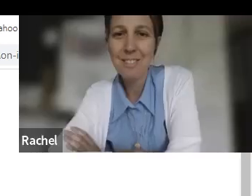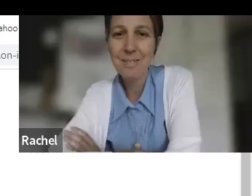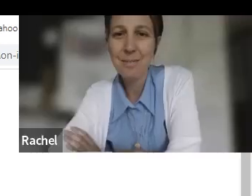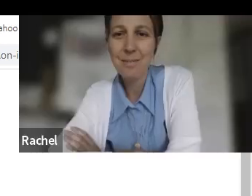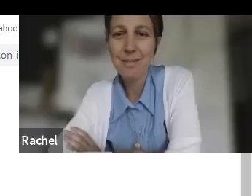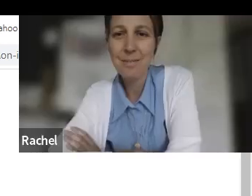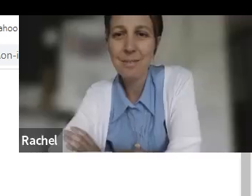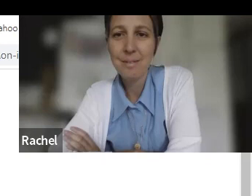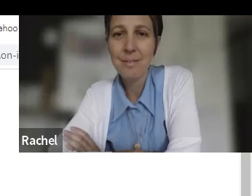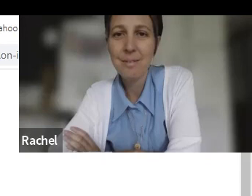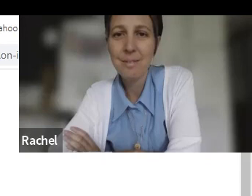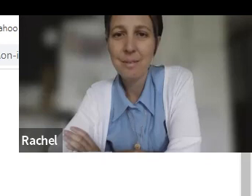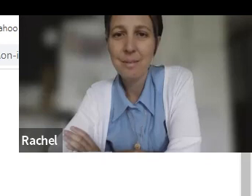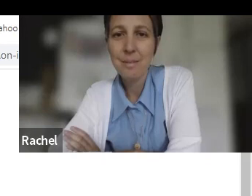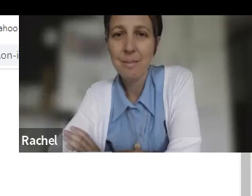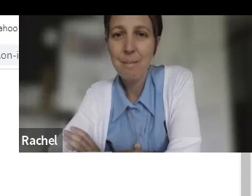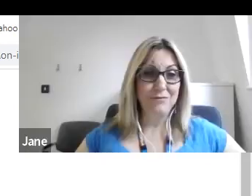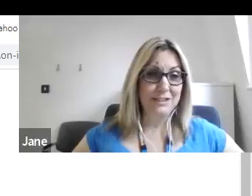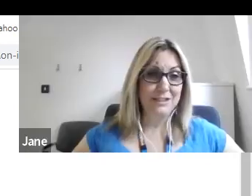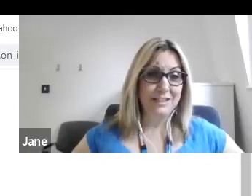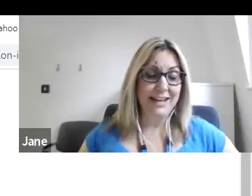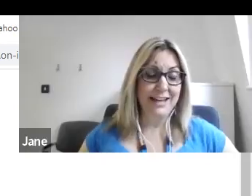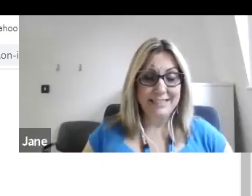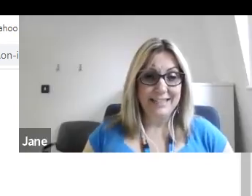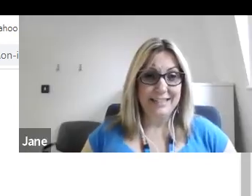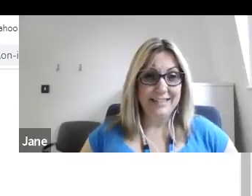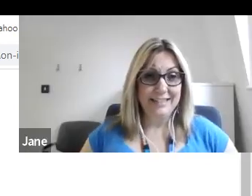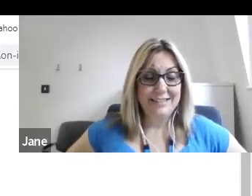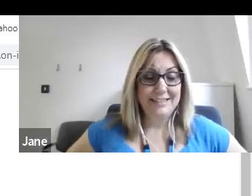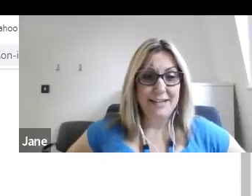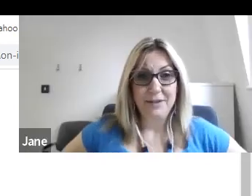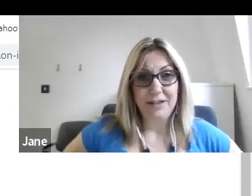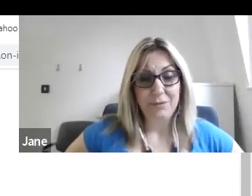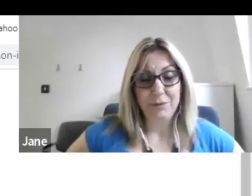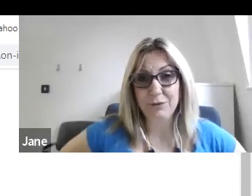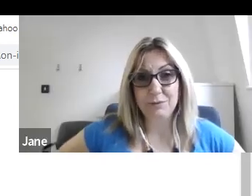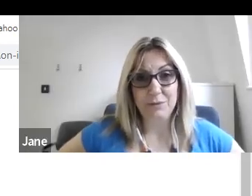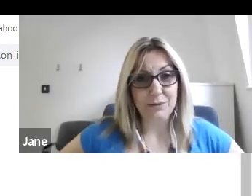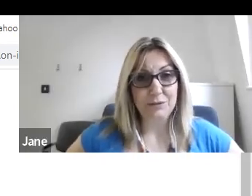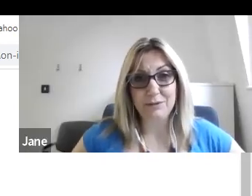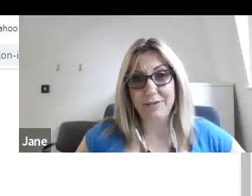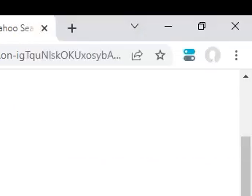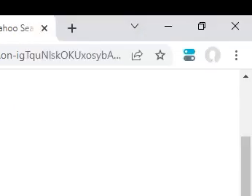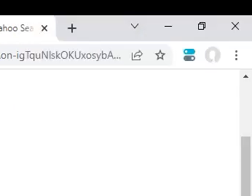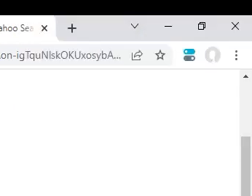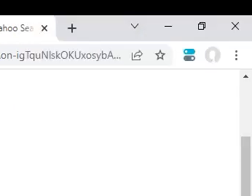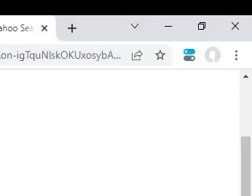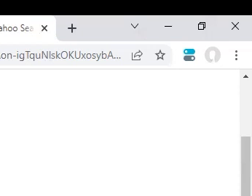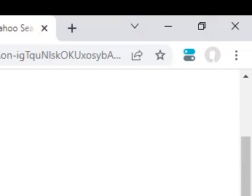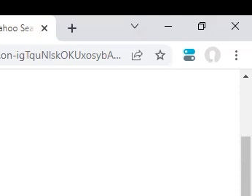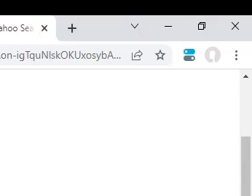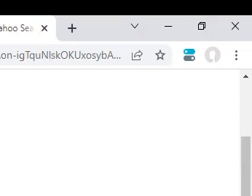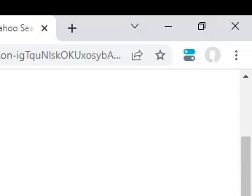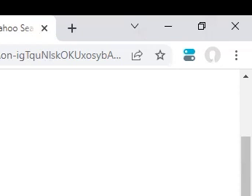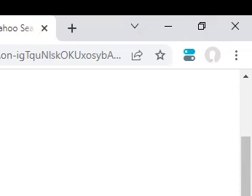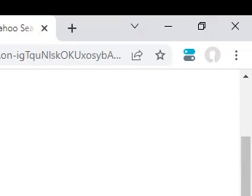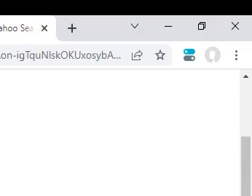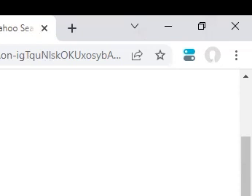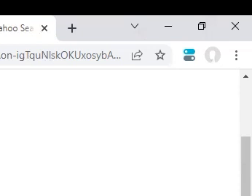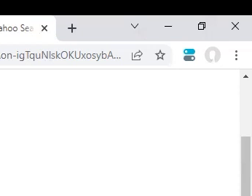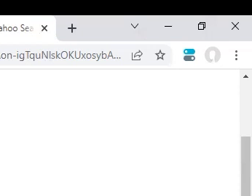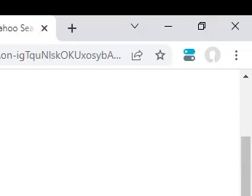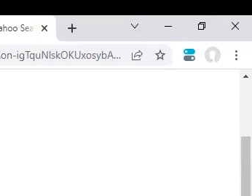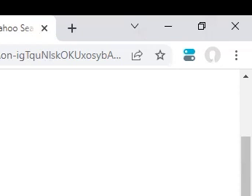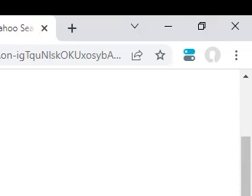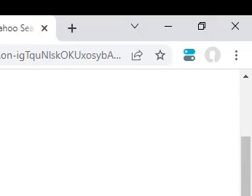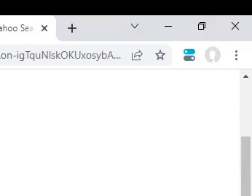just like, oh. Yeah, but anxiety is part of everyday life, isn't it? And yeah, I know. You know, we all have Exactly. anxiety. It's But I'll tell you, kind of a normal